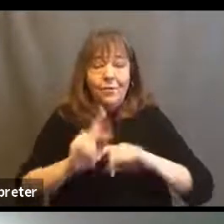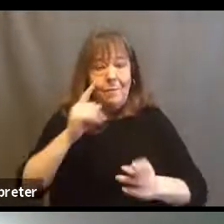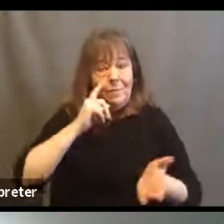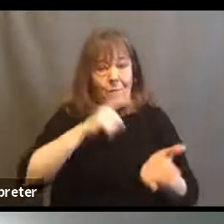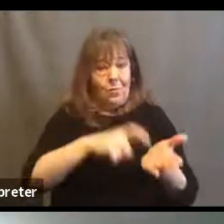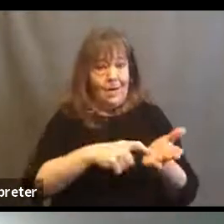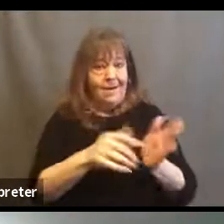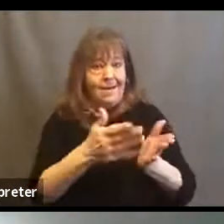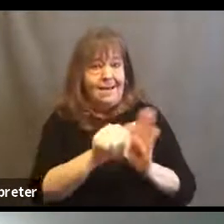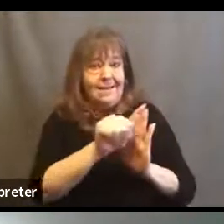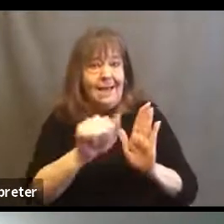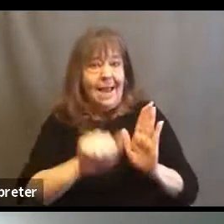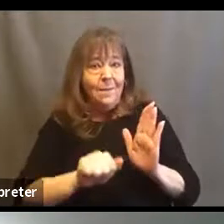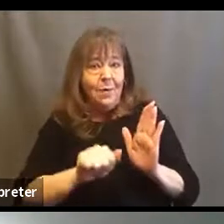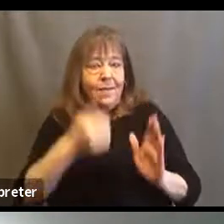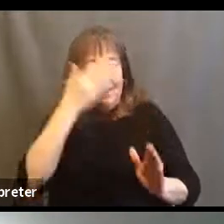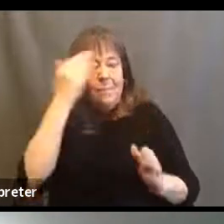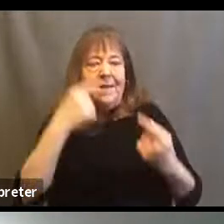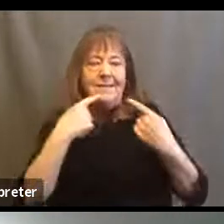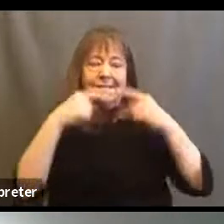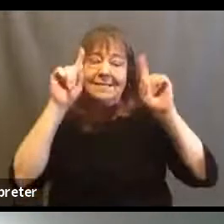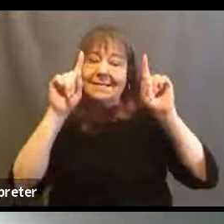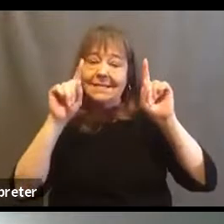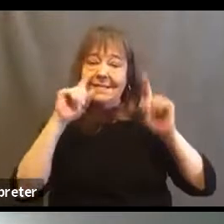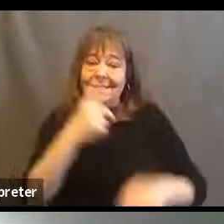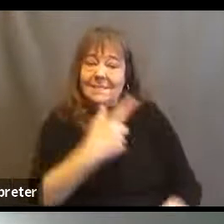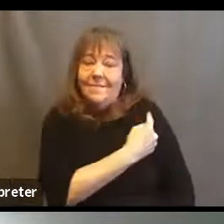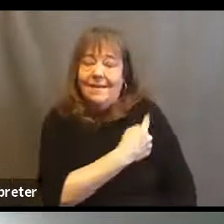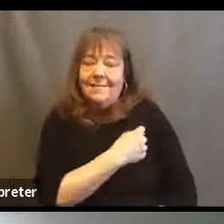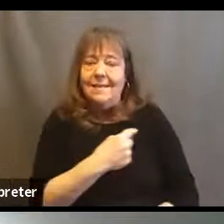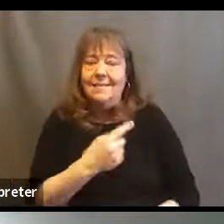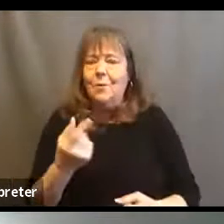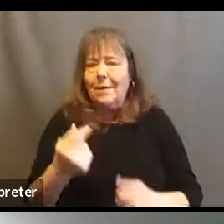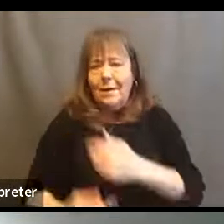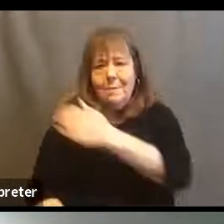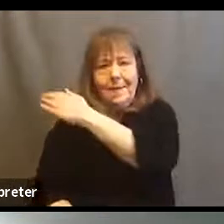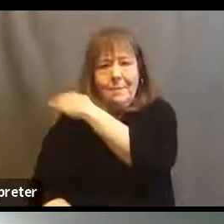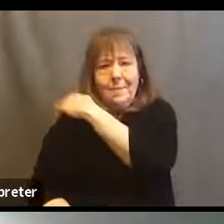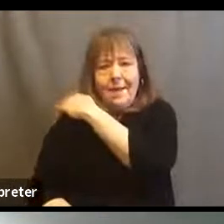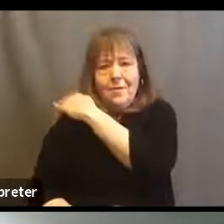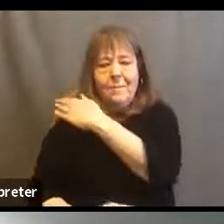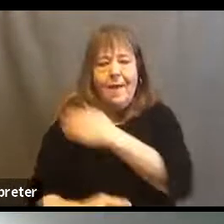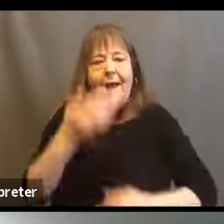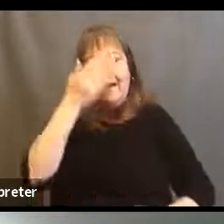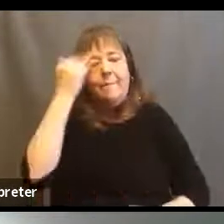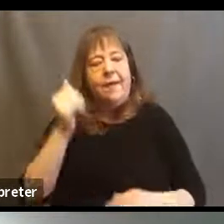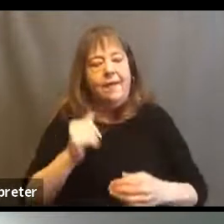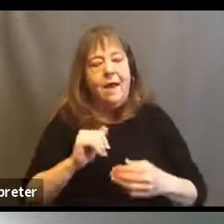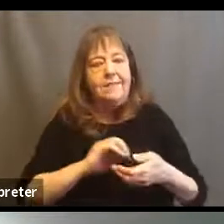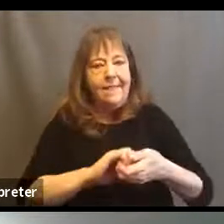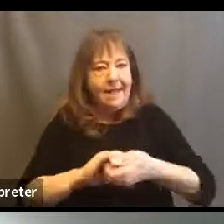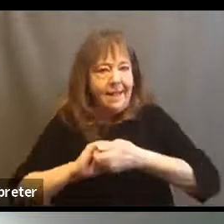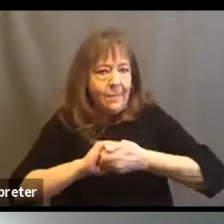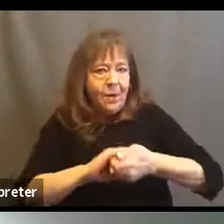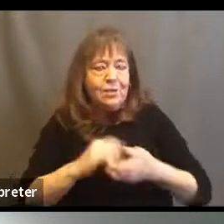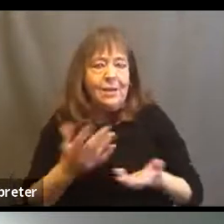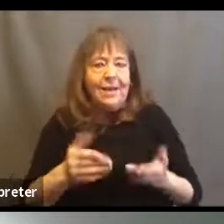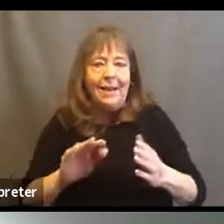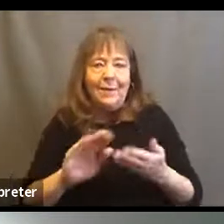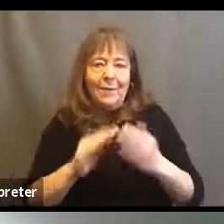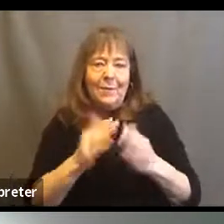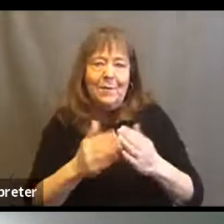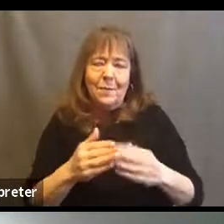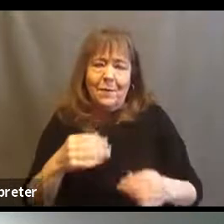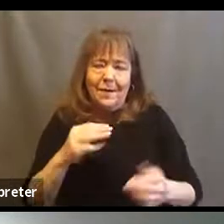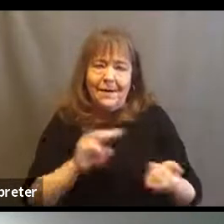has been. So we need to give ourselves a little bit of a pat on the back because of the collaboration across our community and the medical community